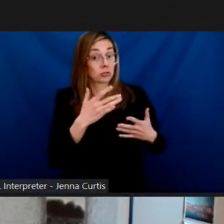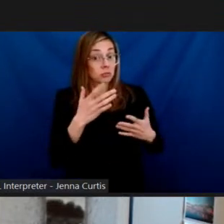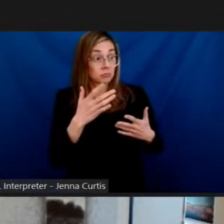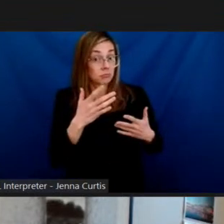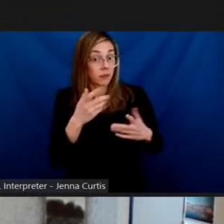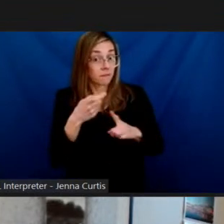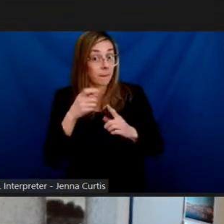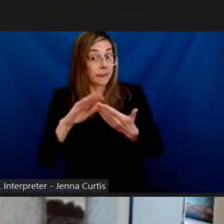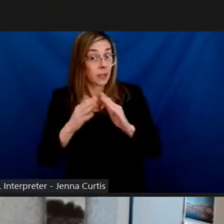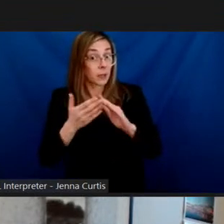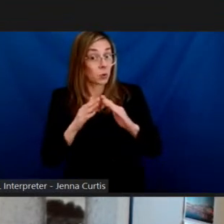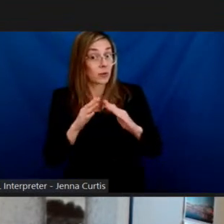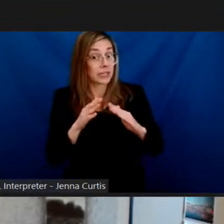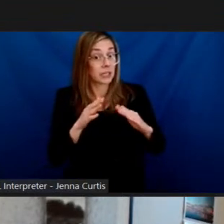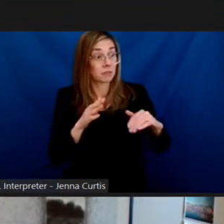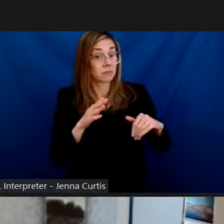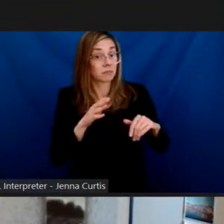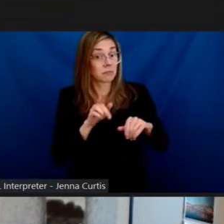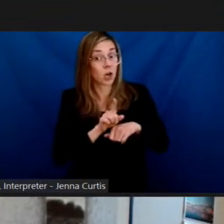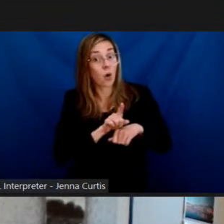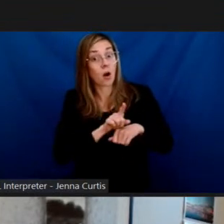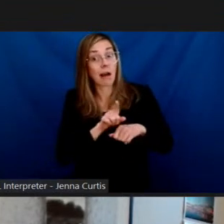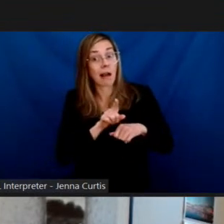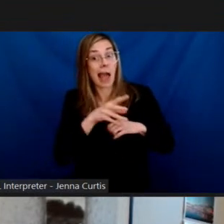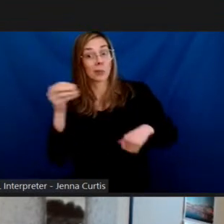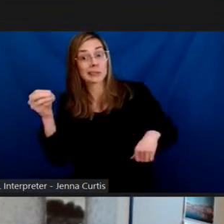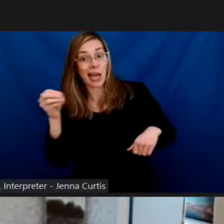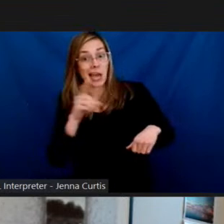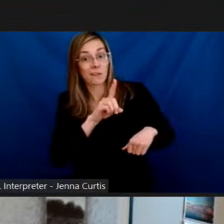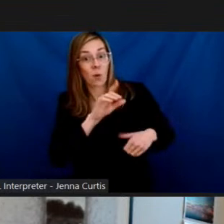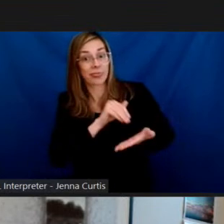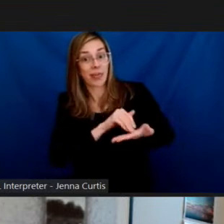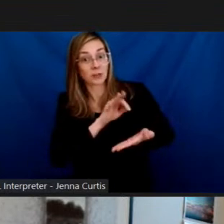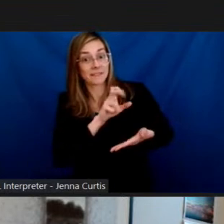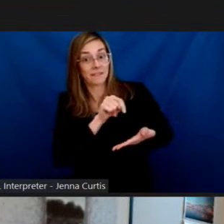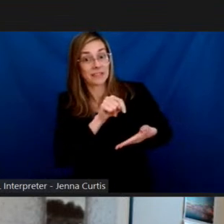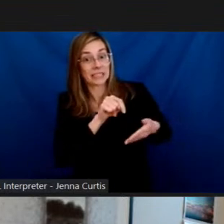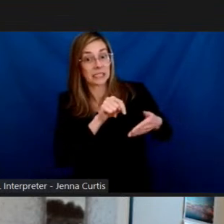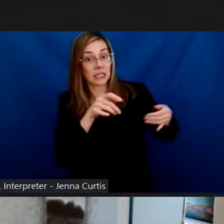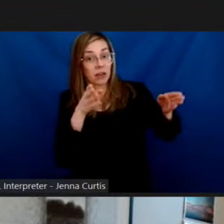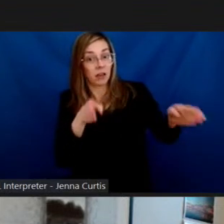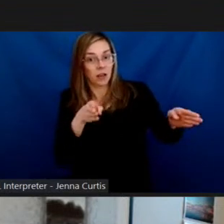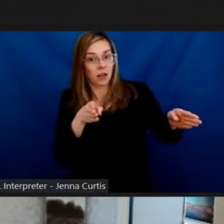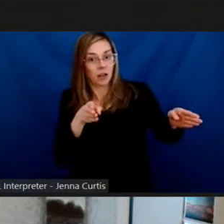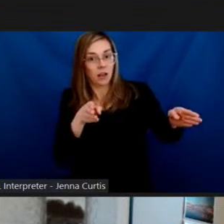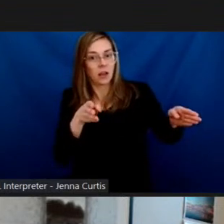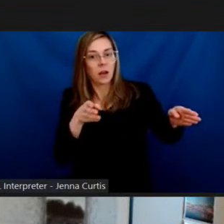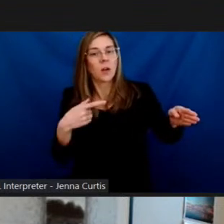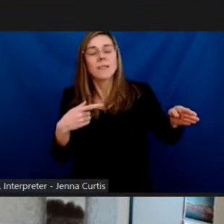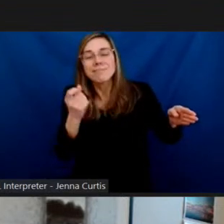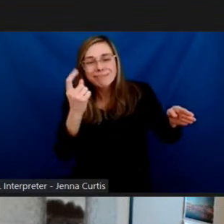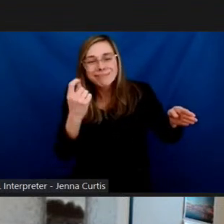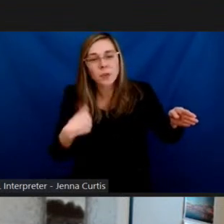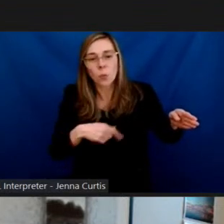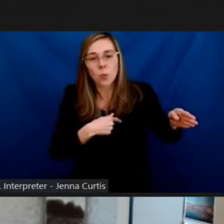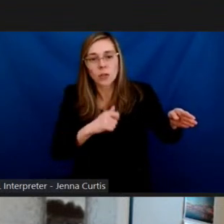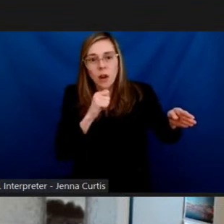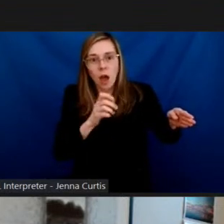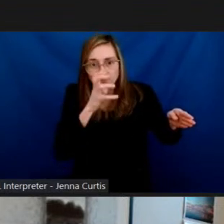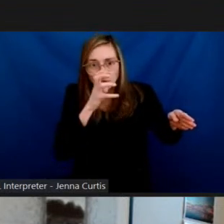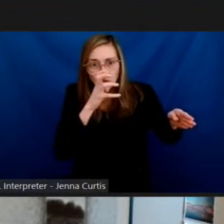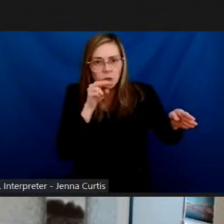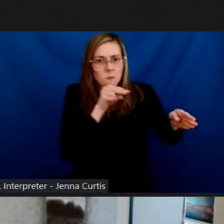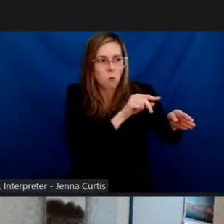we're also interested in that. We're not trying to be exclusive or extremely precise with that 1,000-foot perimeter.